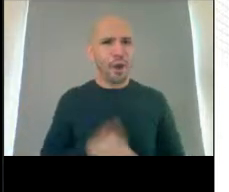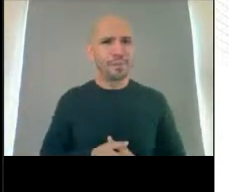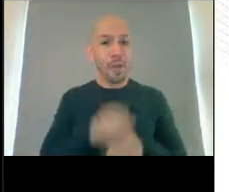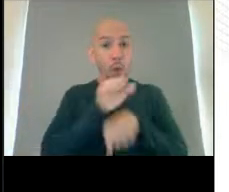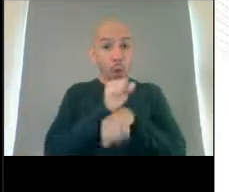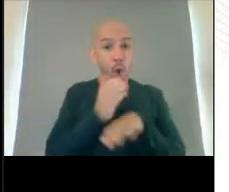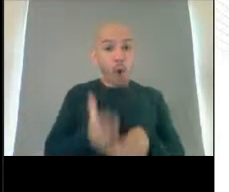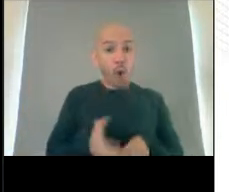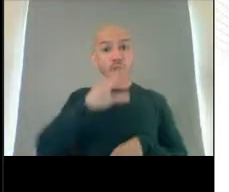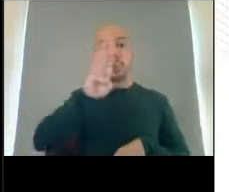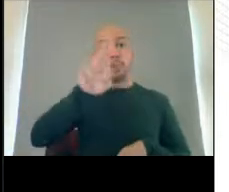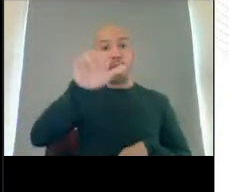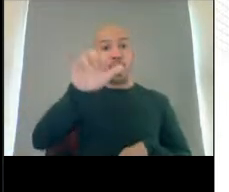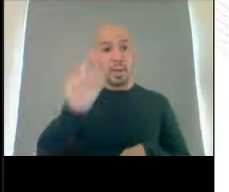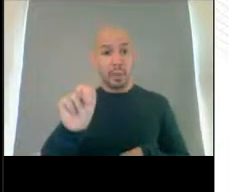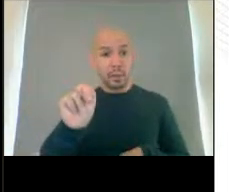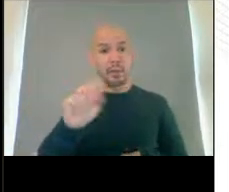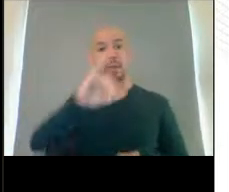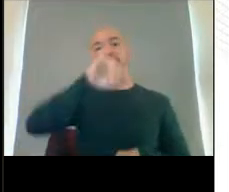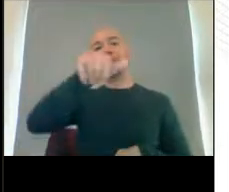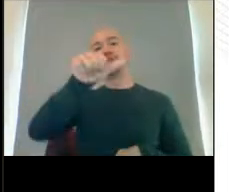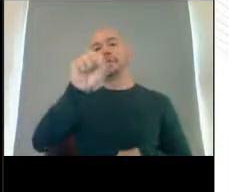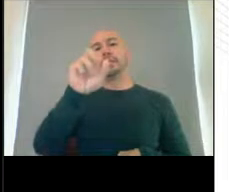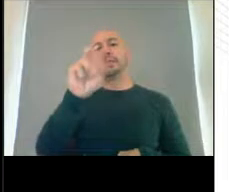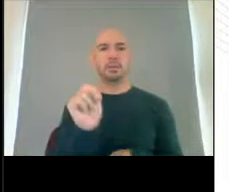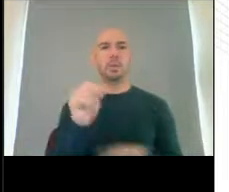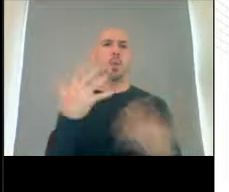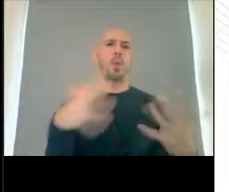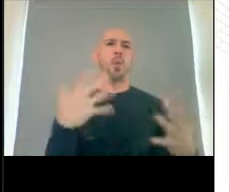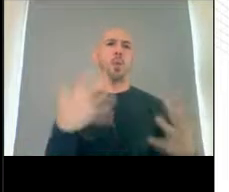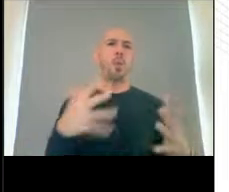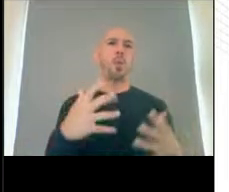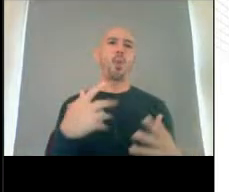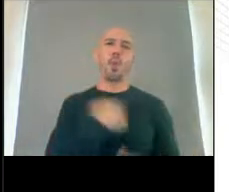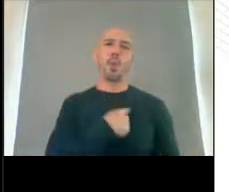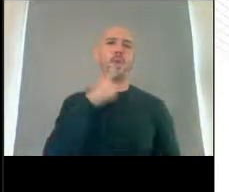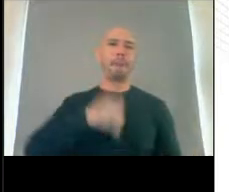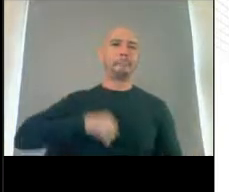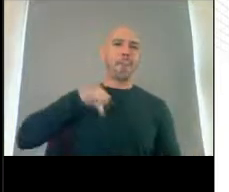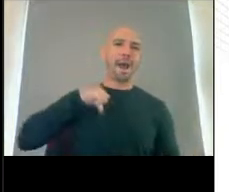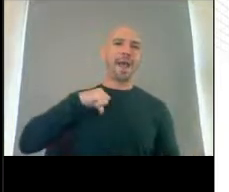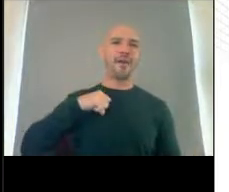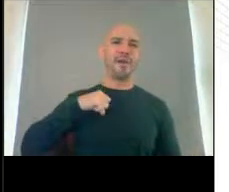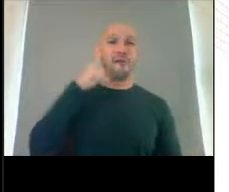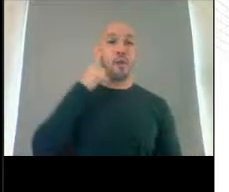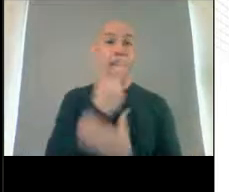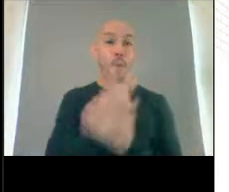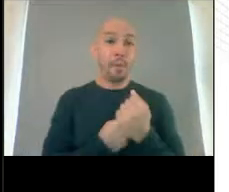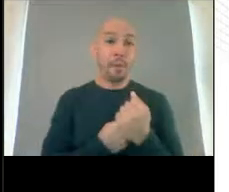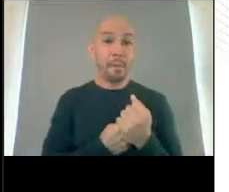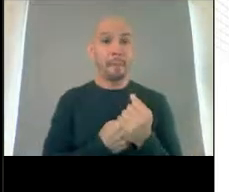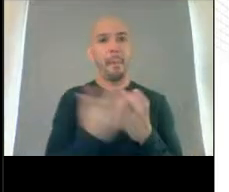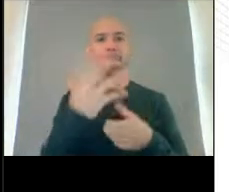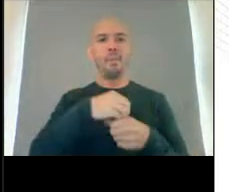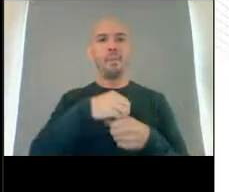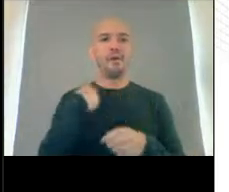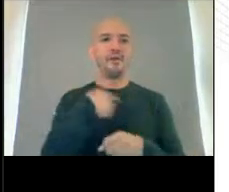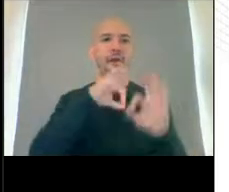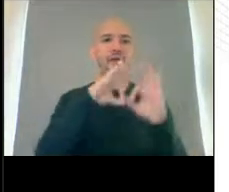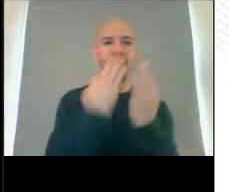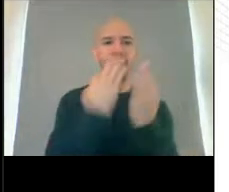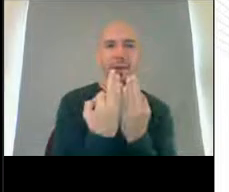very proud that you're part of the caltrans family and and we get to be associated uh with with individuals like you and thank you for your commitment